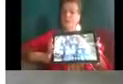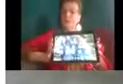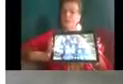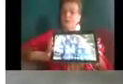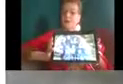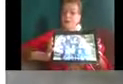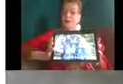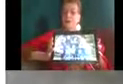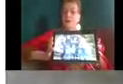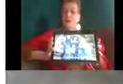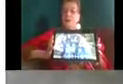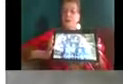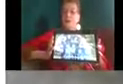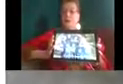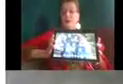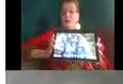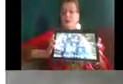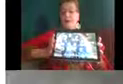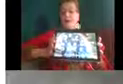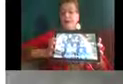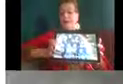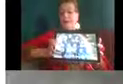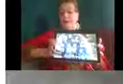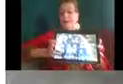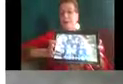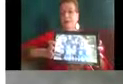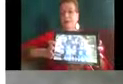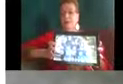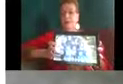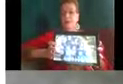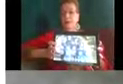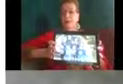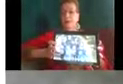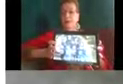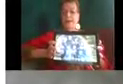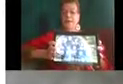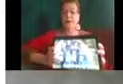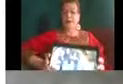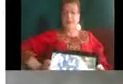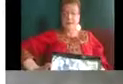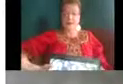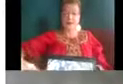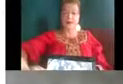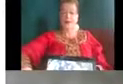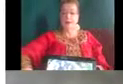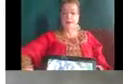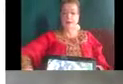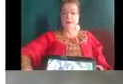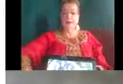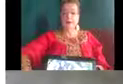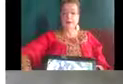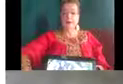speaker to smart speaker so for example if i had this in my living room which is where i'm sitting now and i have my spot